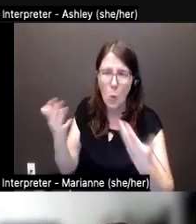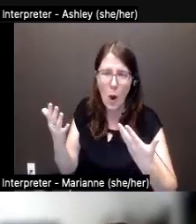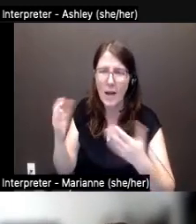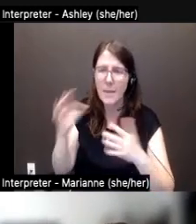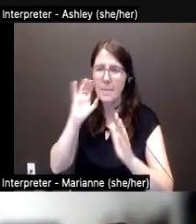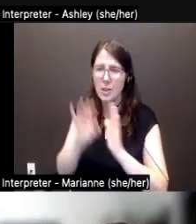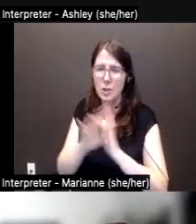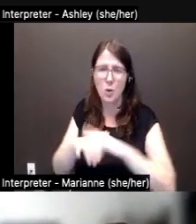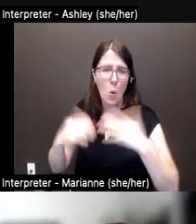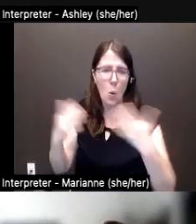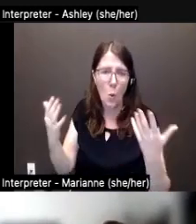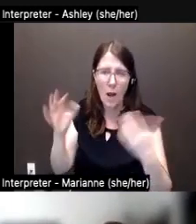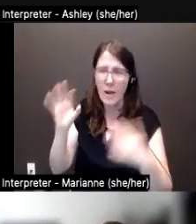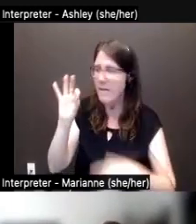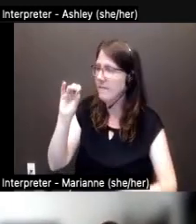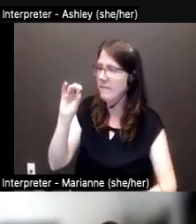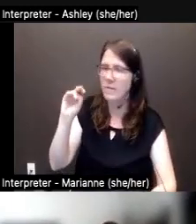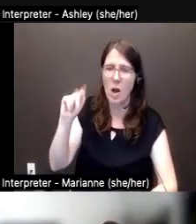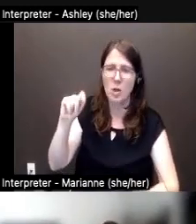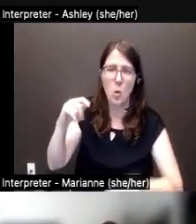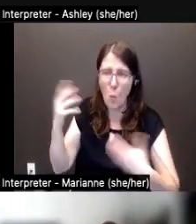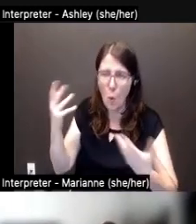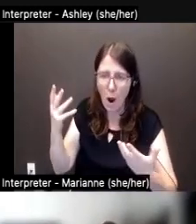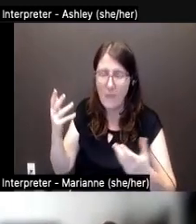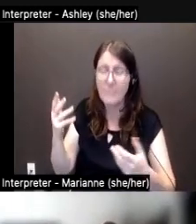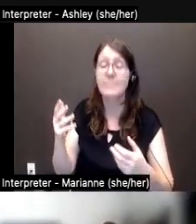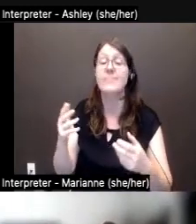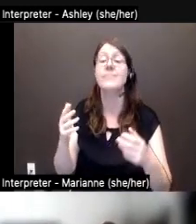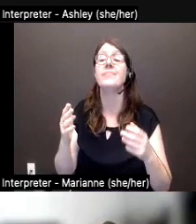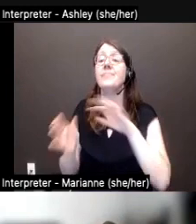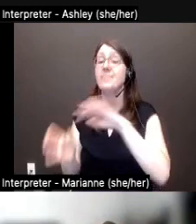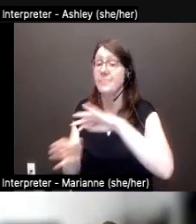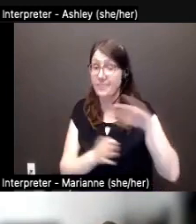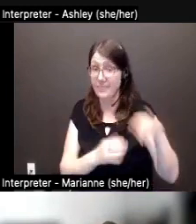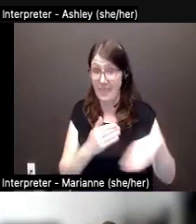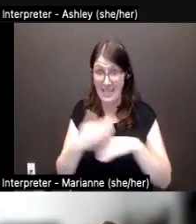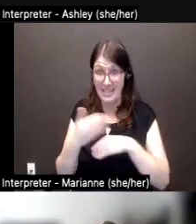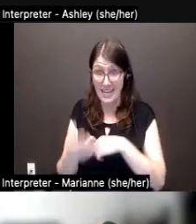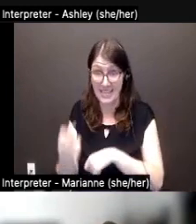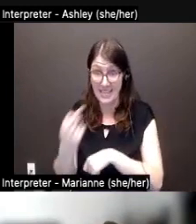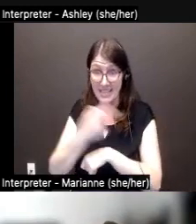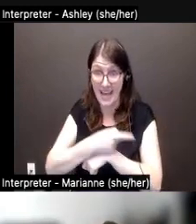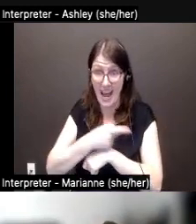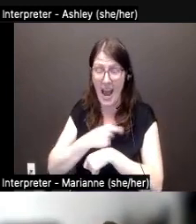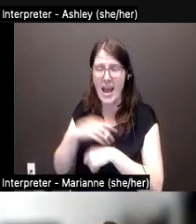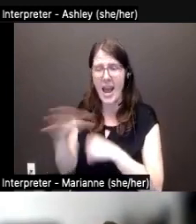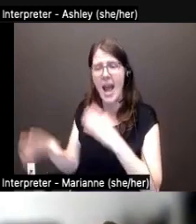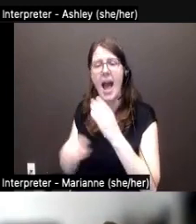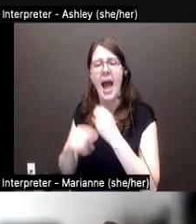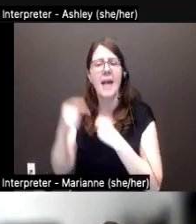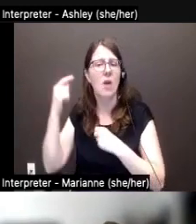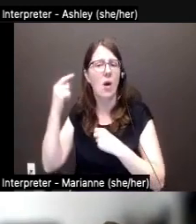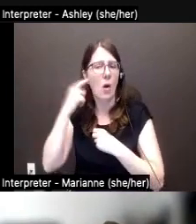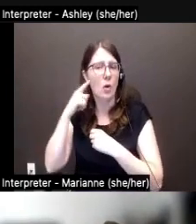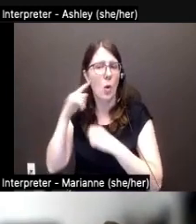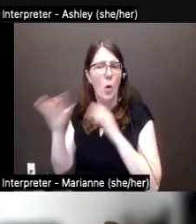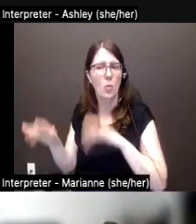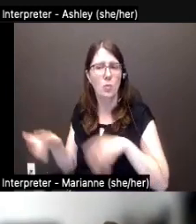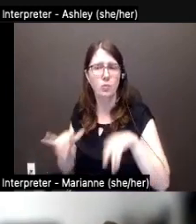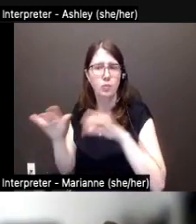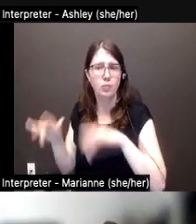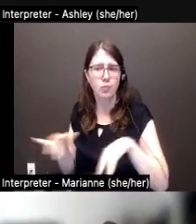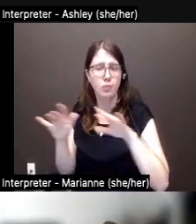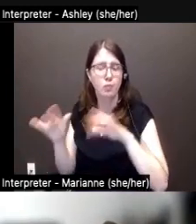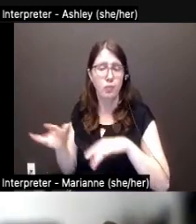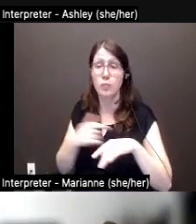on audio. And then I import into Canva, have everything together, and then do